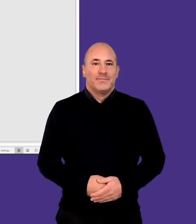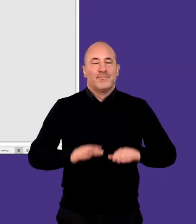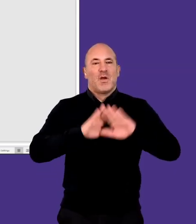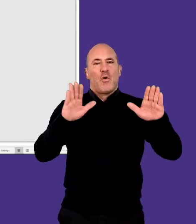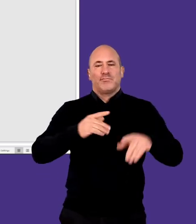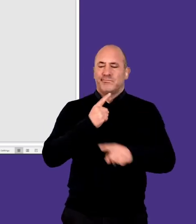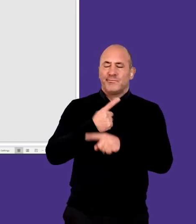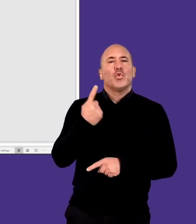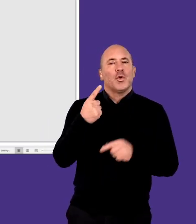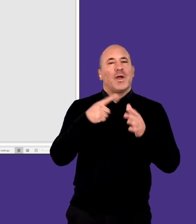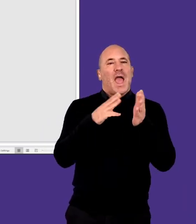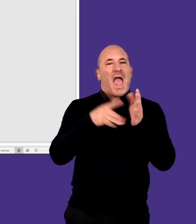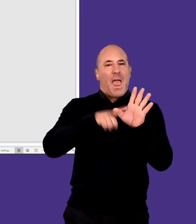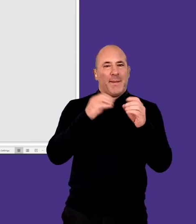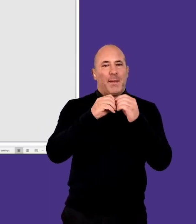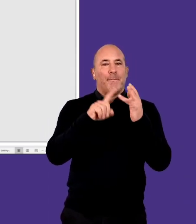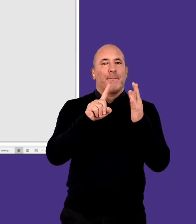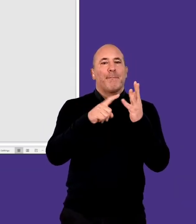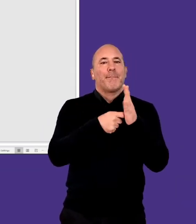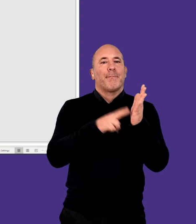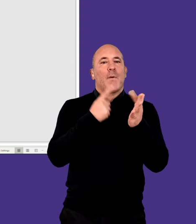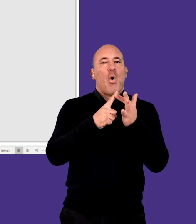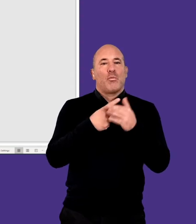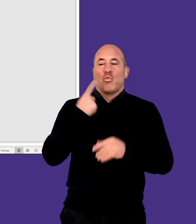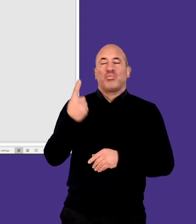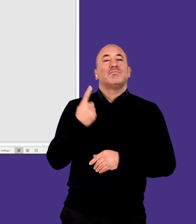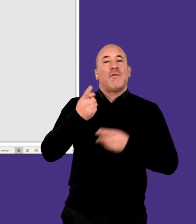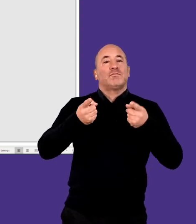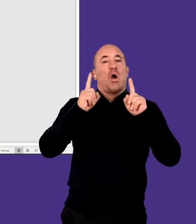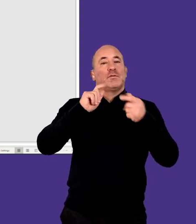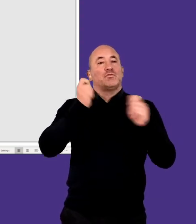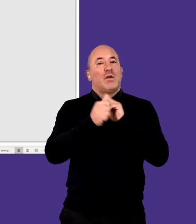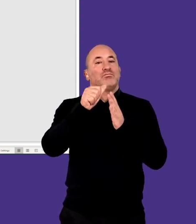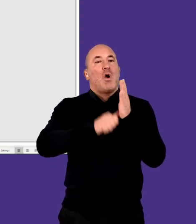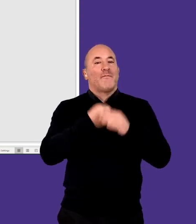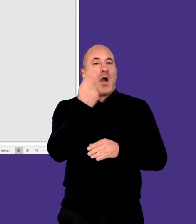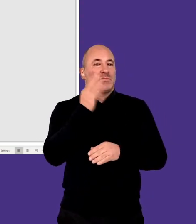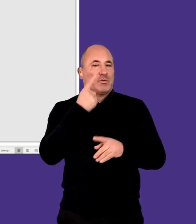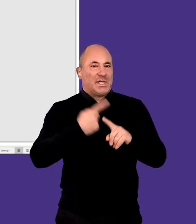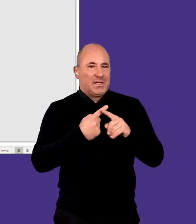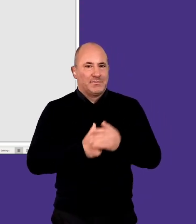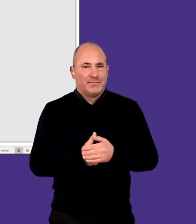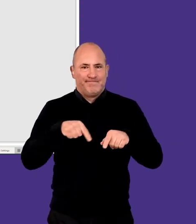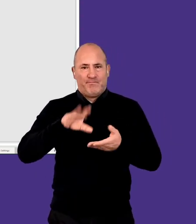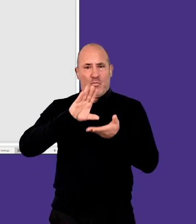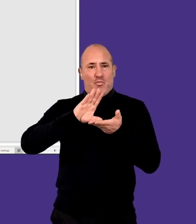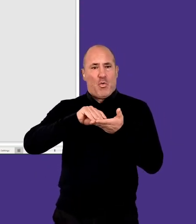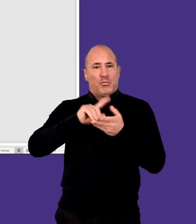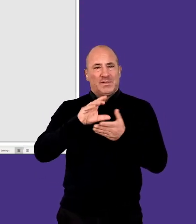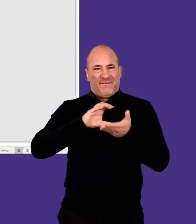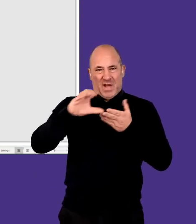Hello, I'm Amy Vaughan. I'm Director of Change Programmes at Arts Council England. Welcome to this recorded session on